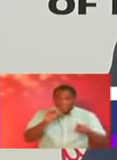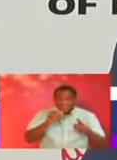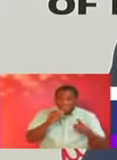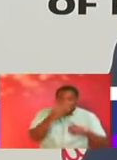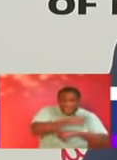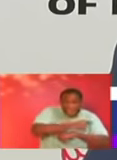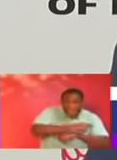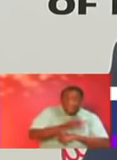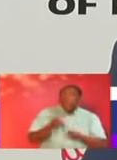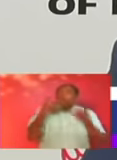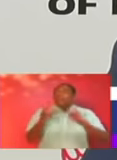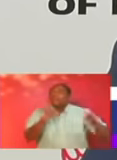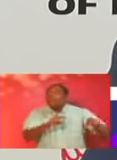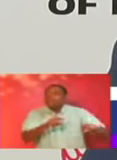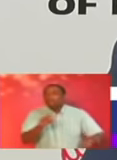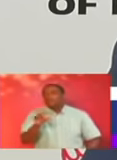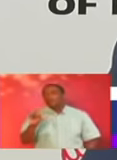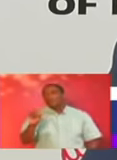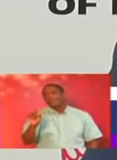20. And